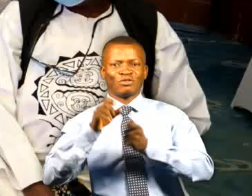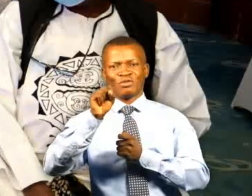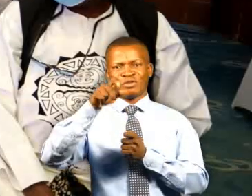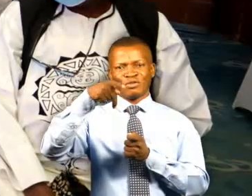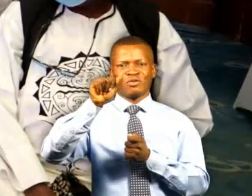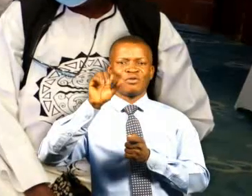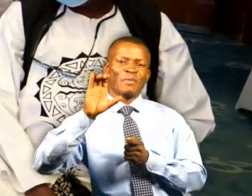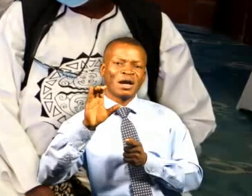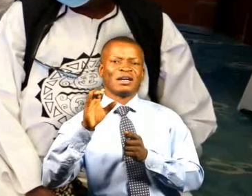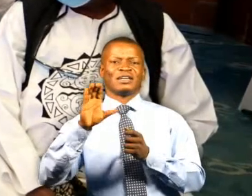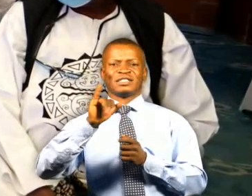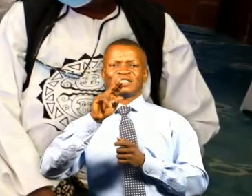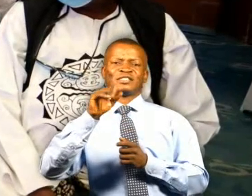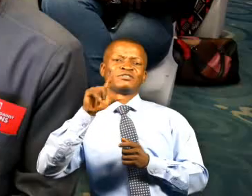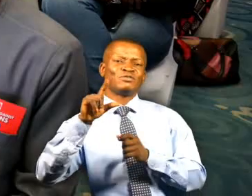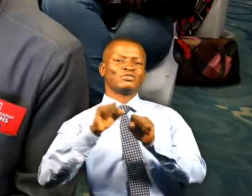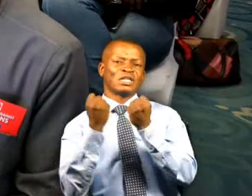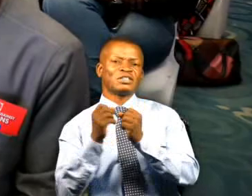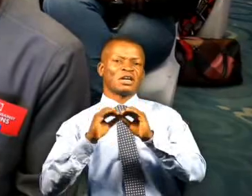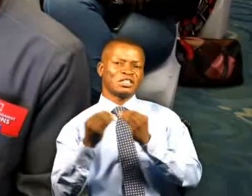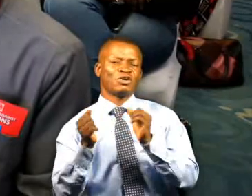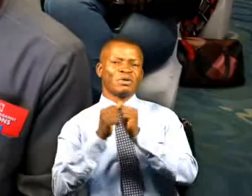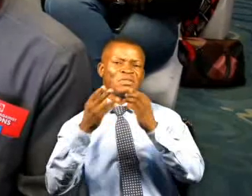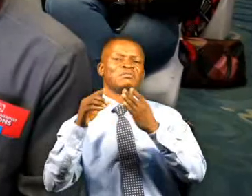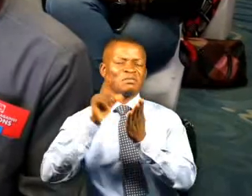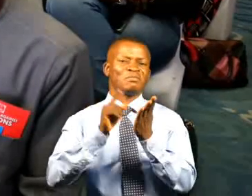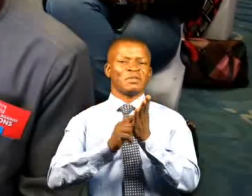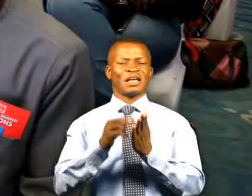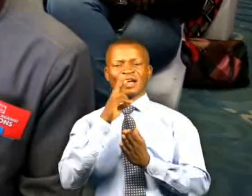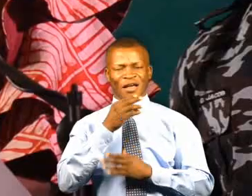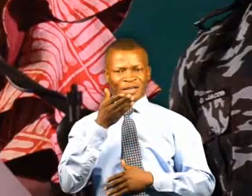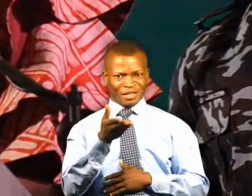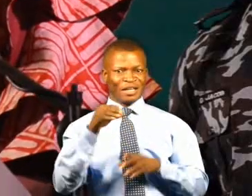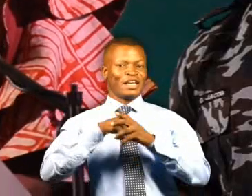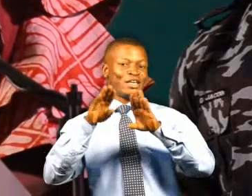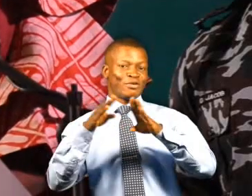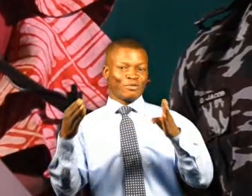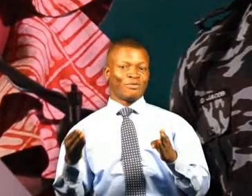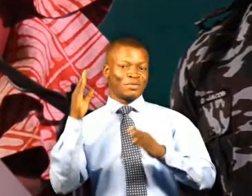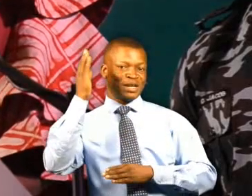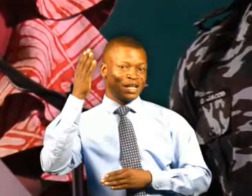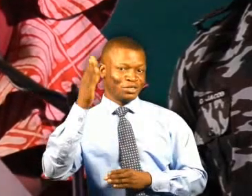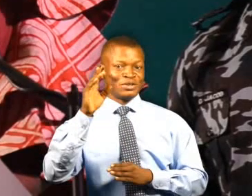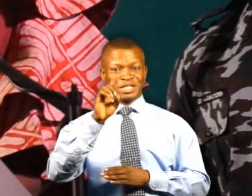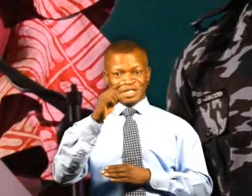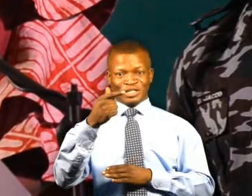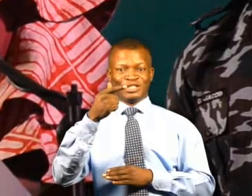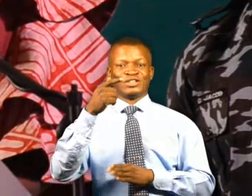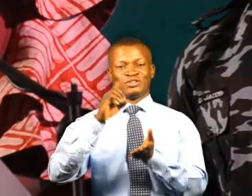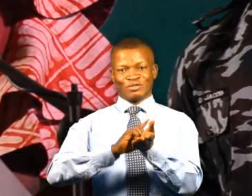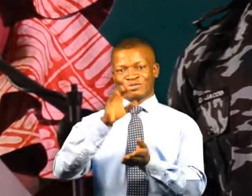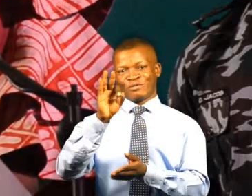SPARC, civil society organizations, members of the press were in attendance. In her opening address, the Director General